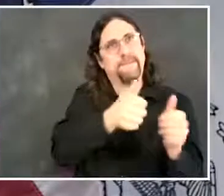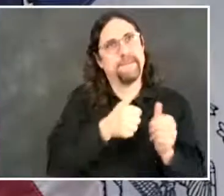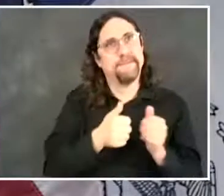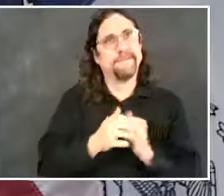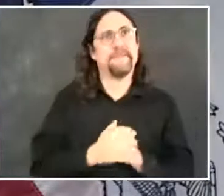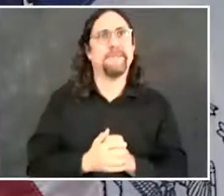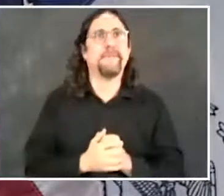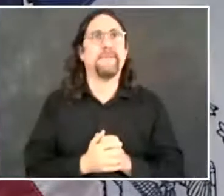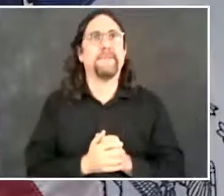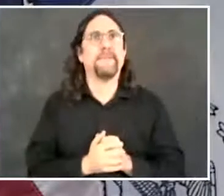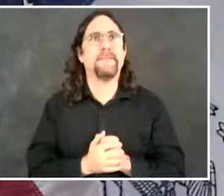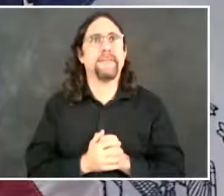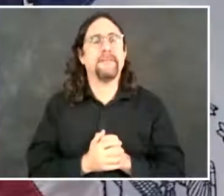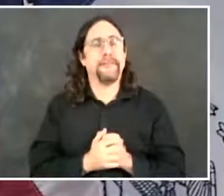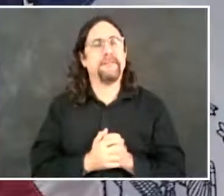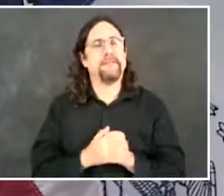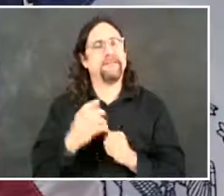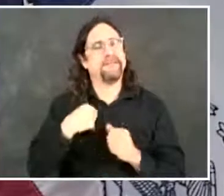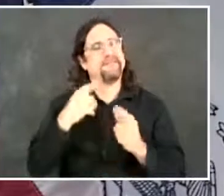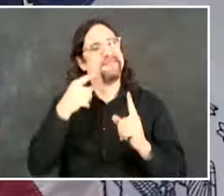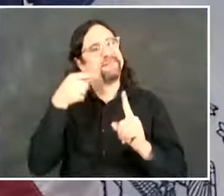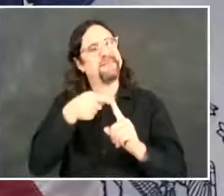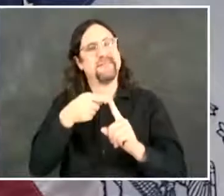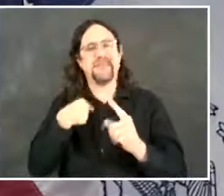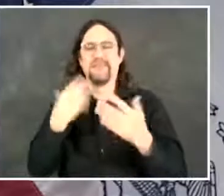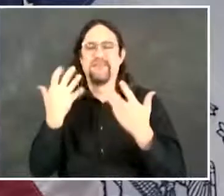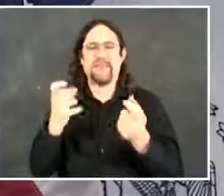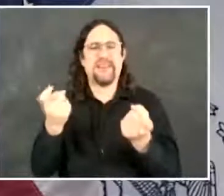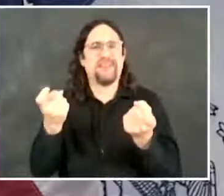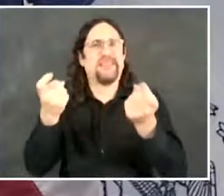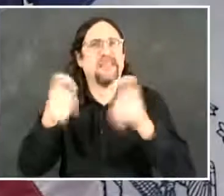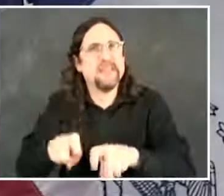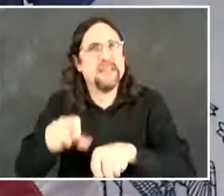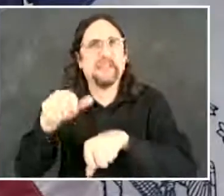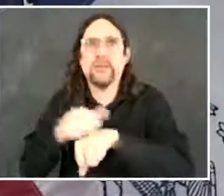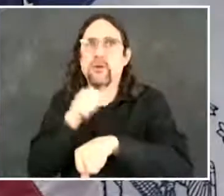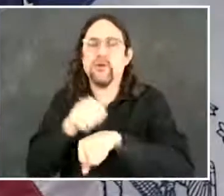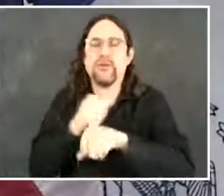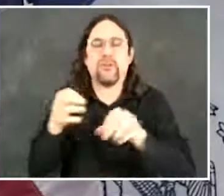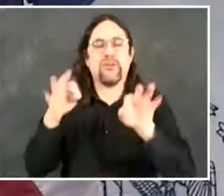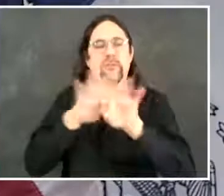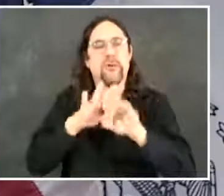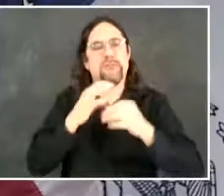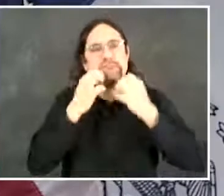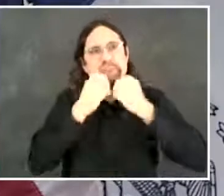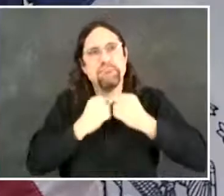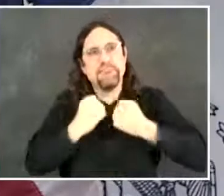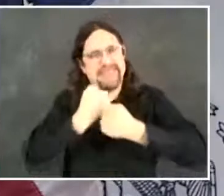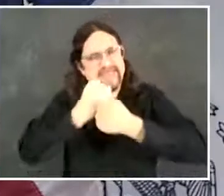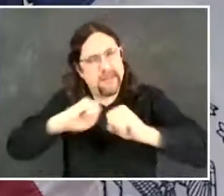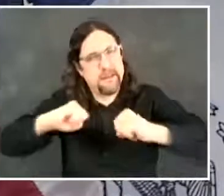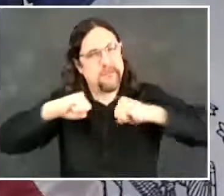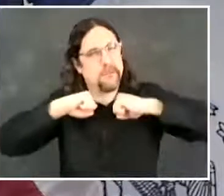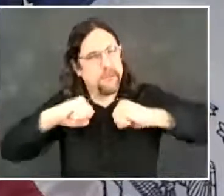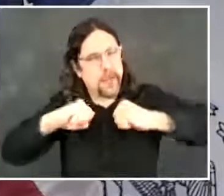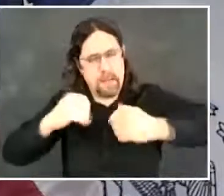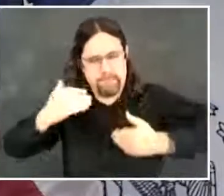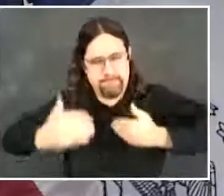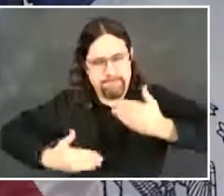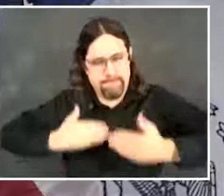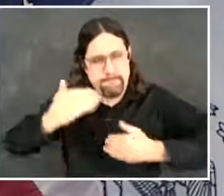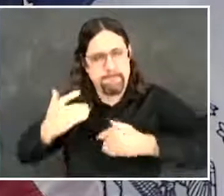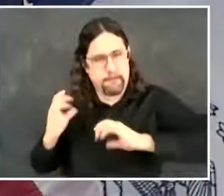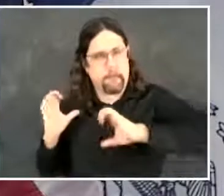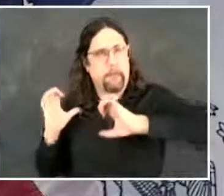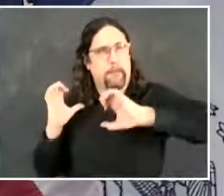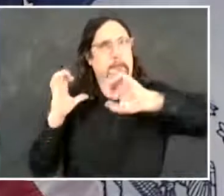the facts back it up. So each day when I hold a press conference, we go over the indicators, and then every Friday what